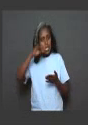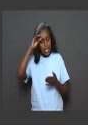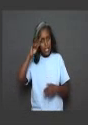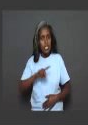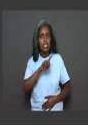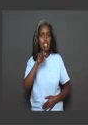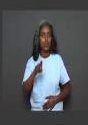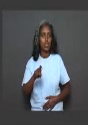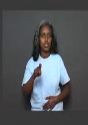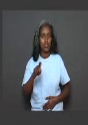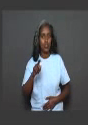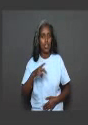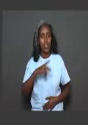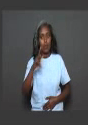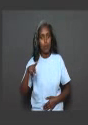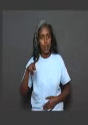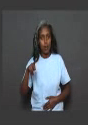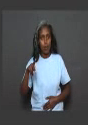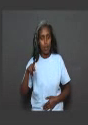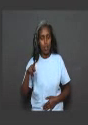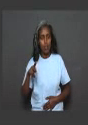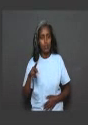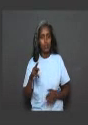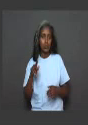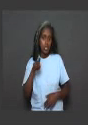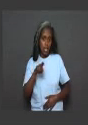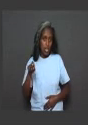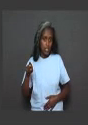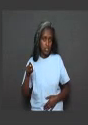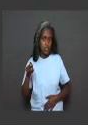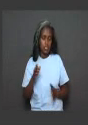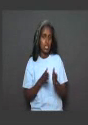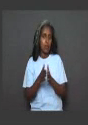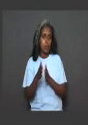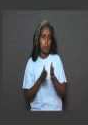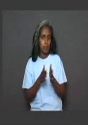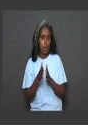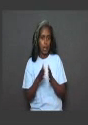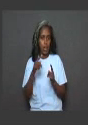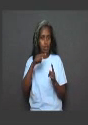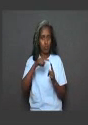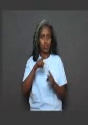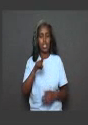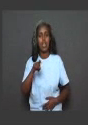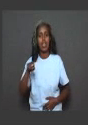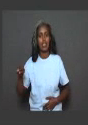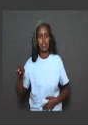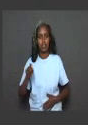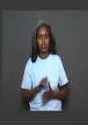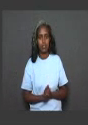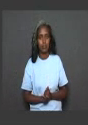equation for a parabola whose axis is parallel to the